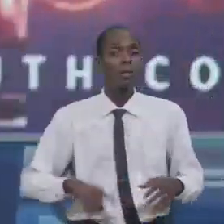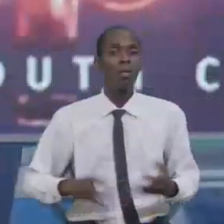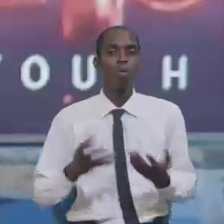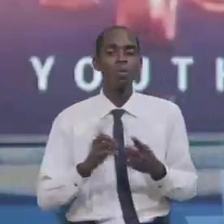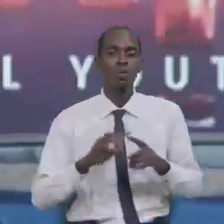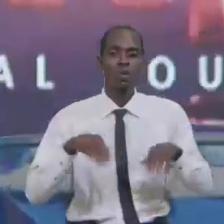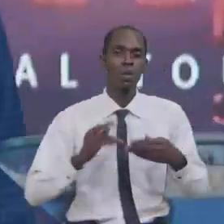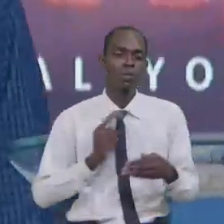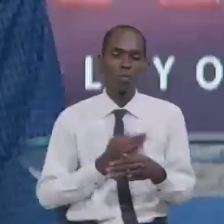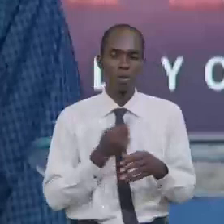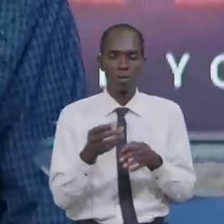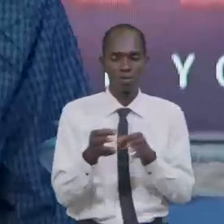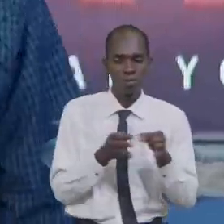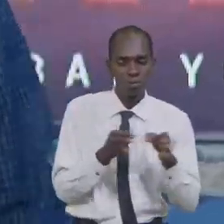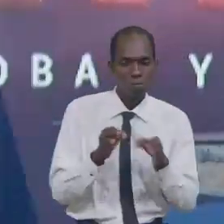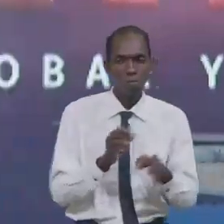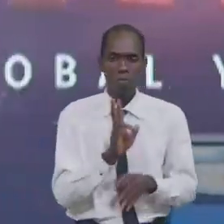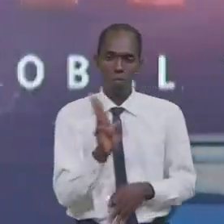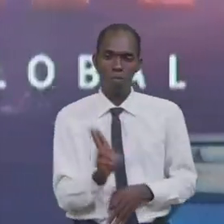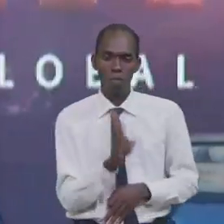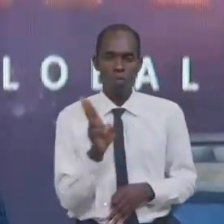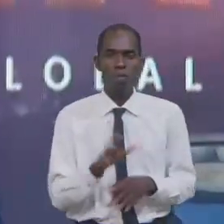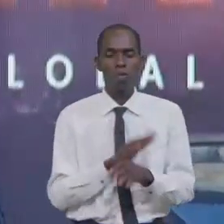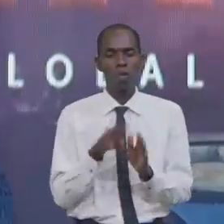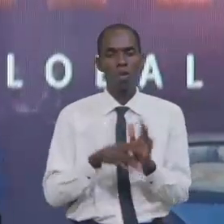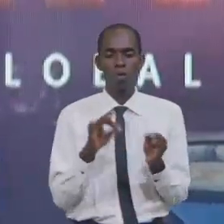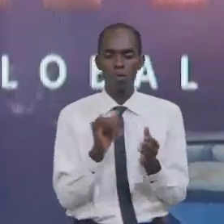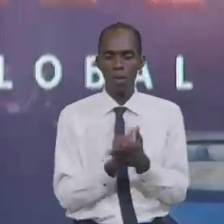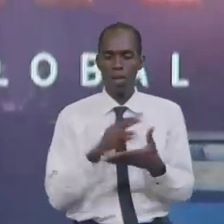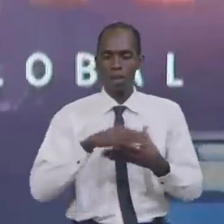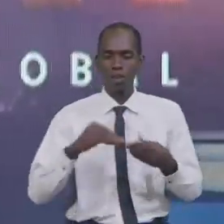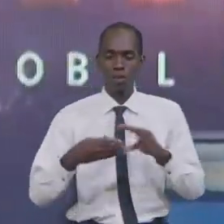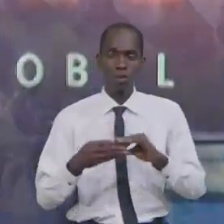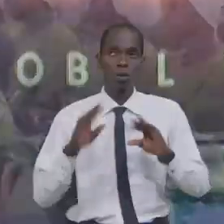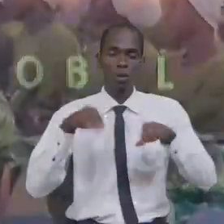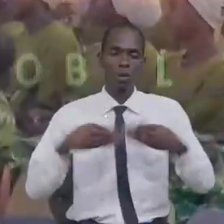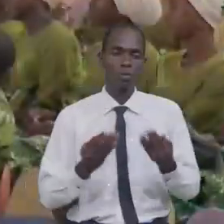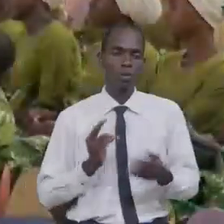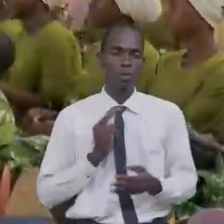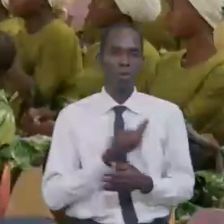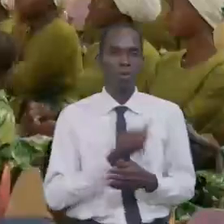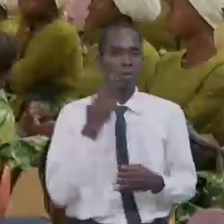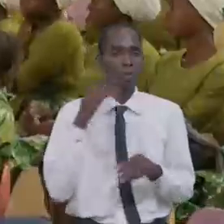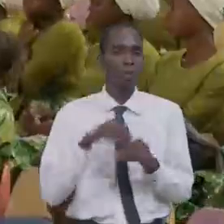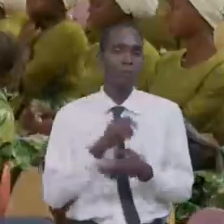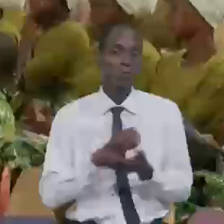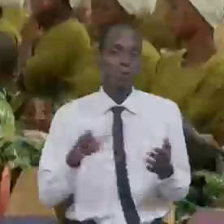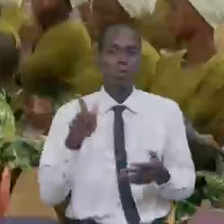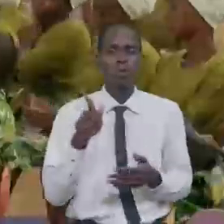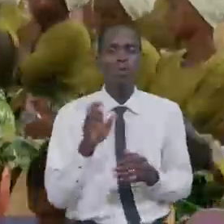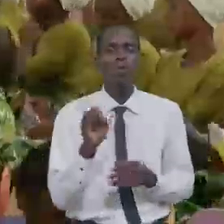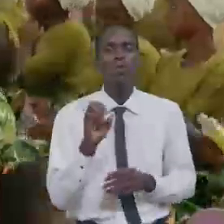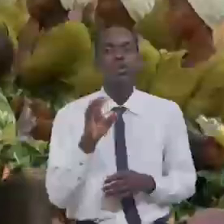the application of that parable he has told. Look at verse 21 now. It says, so is